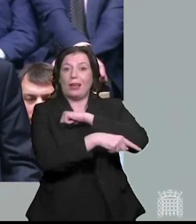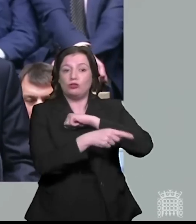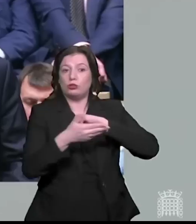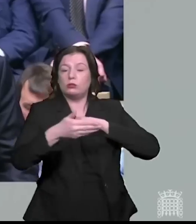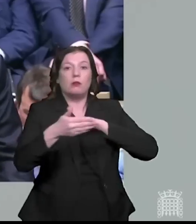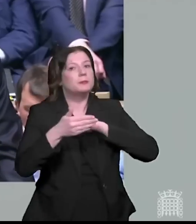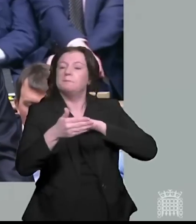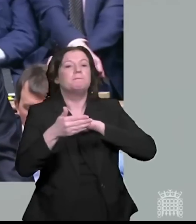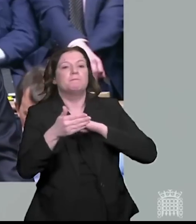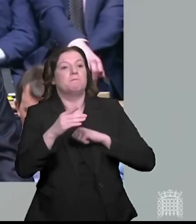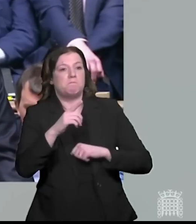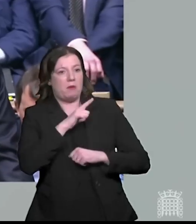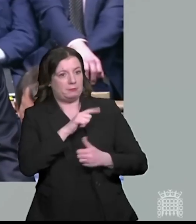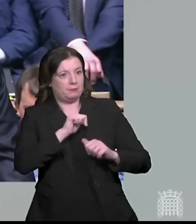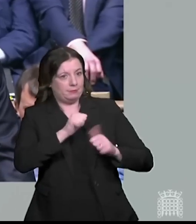this year. Yeah.